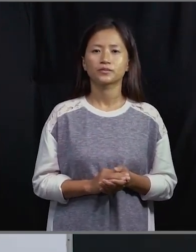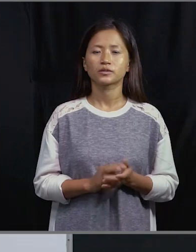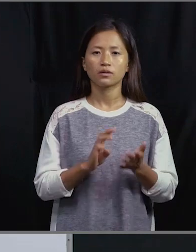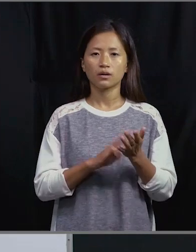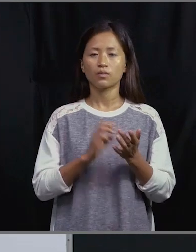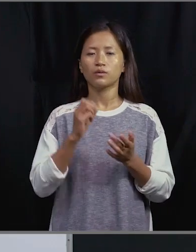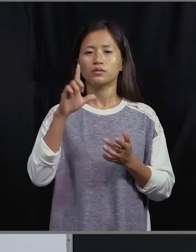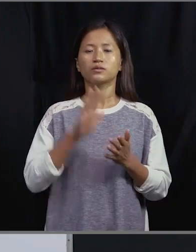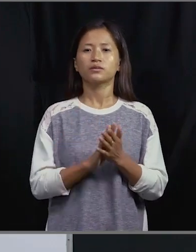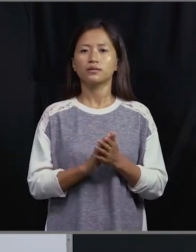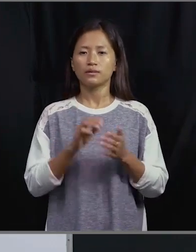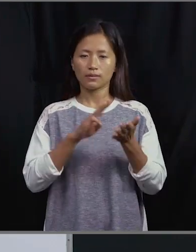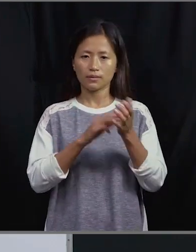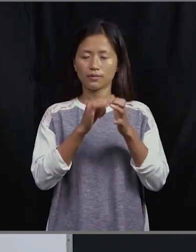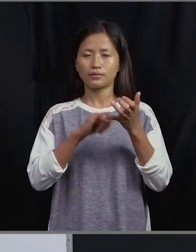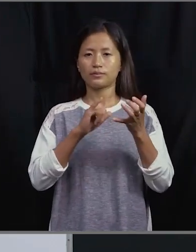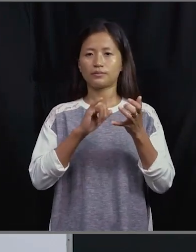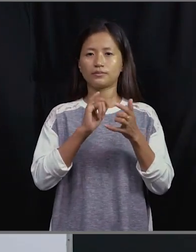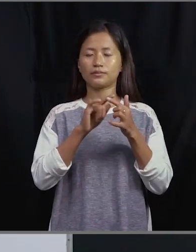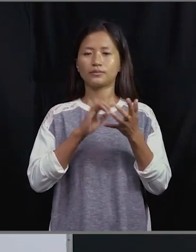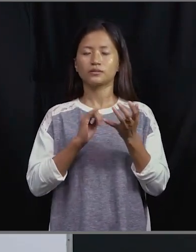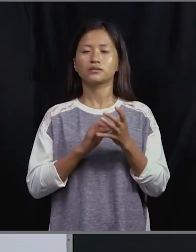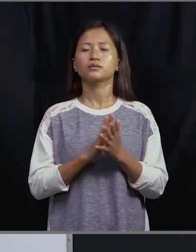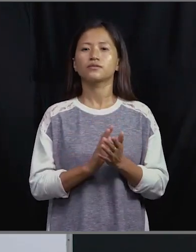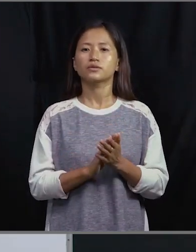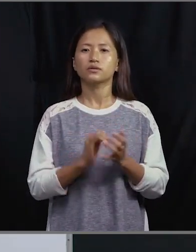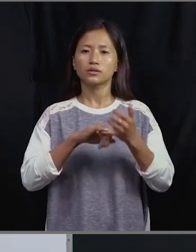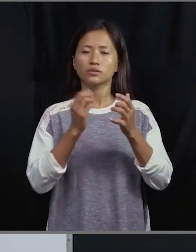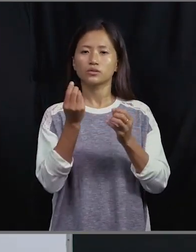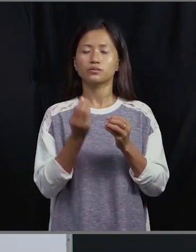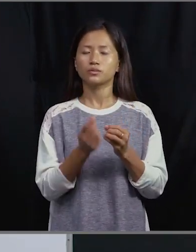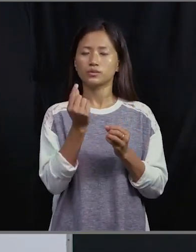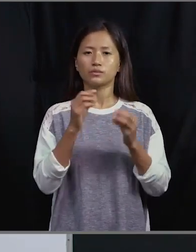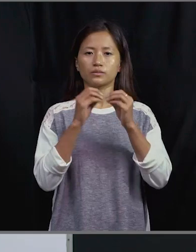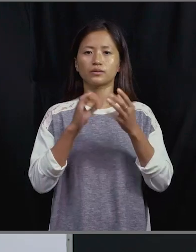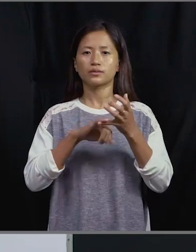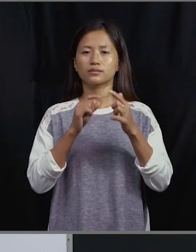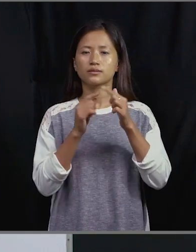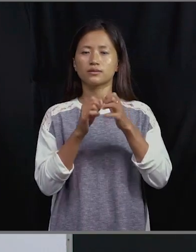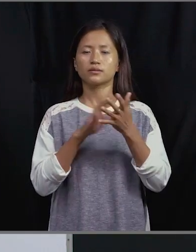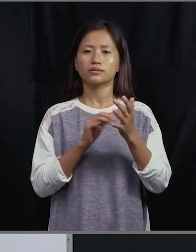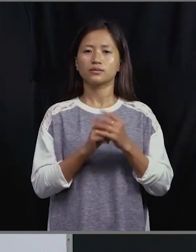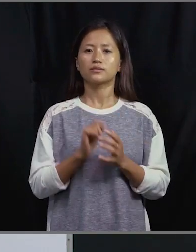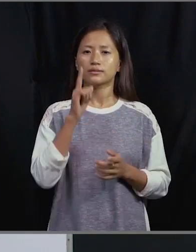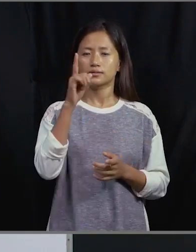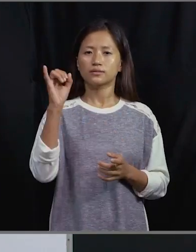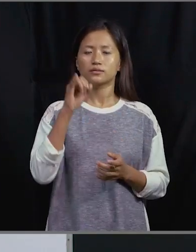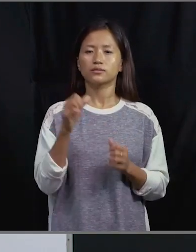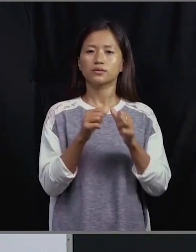Molecular mass of the substance is also given. The molecular mass is 16 atomic mass